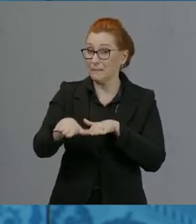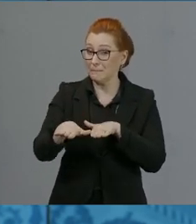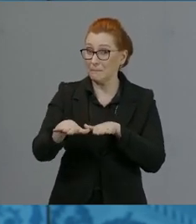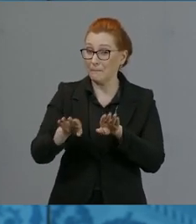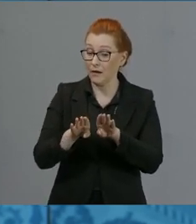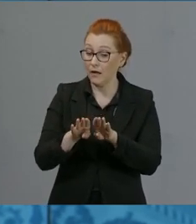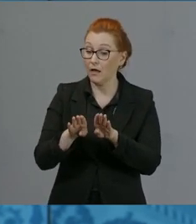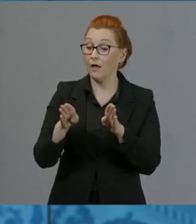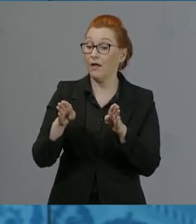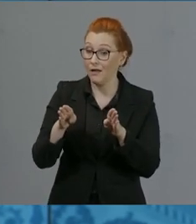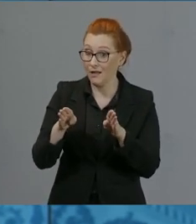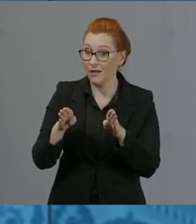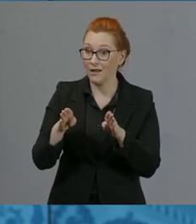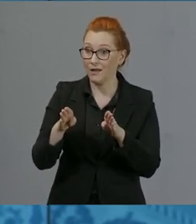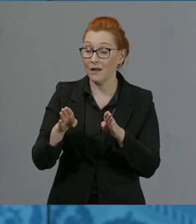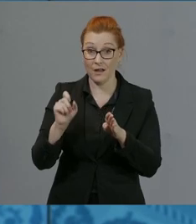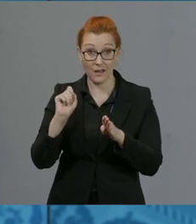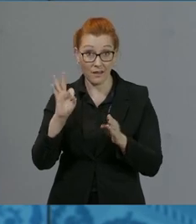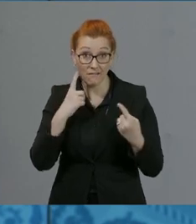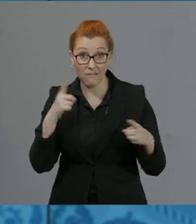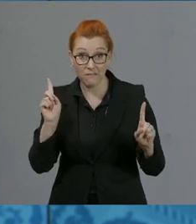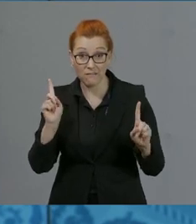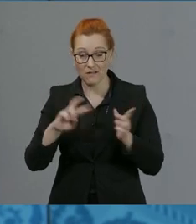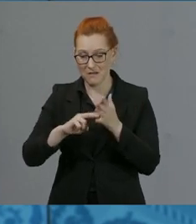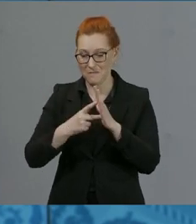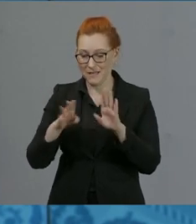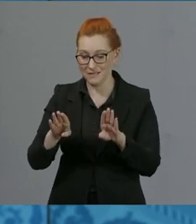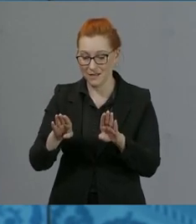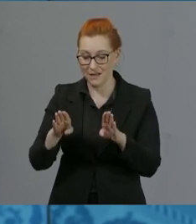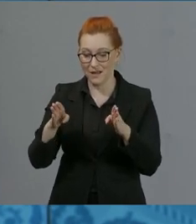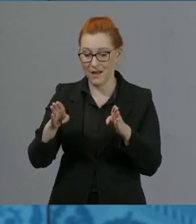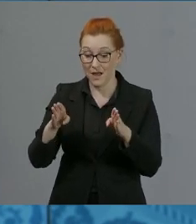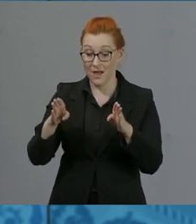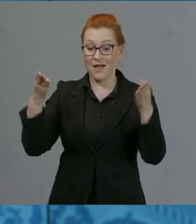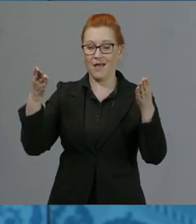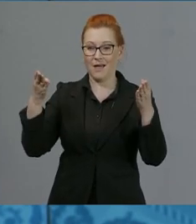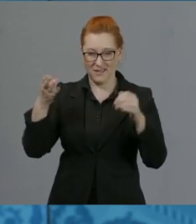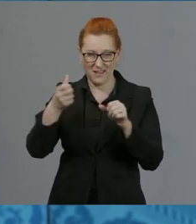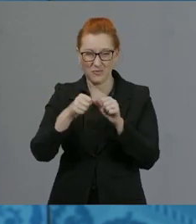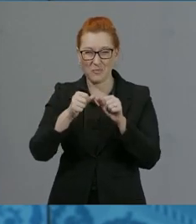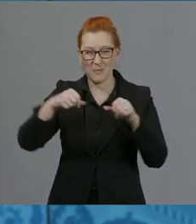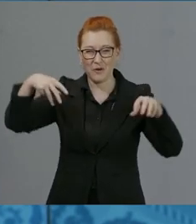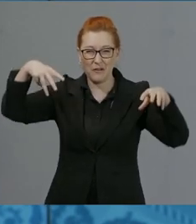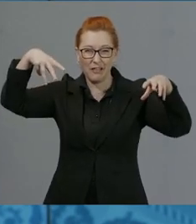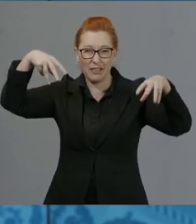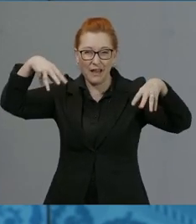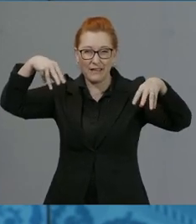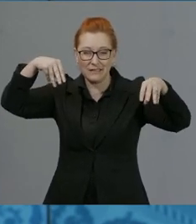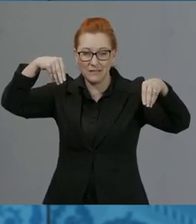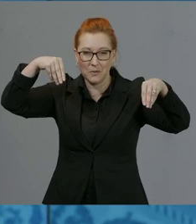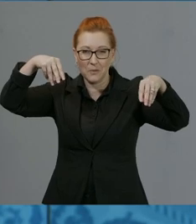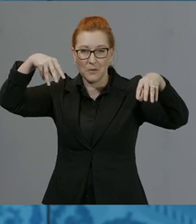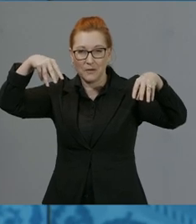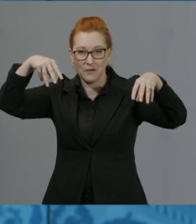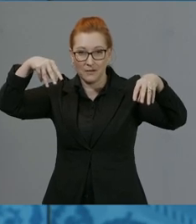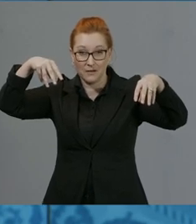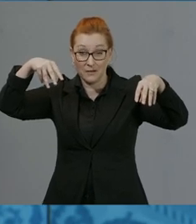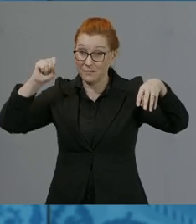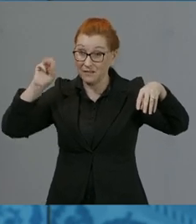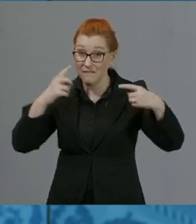able to turn the dial slightly on that brightening of our economy. There's a lot of people that want to go back to